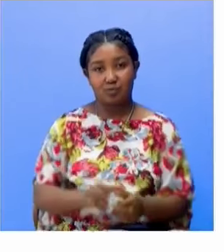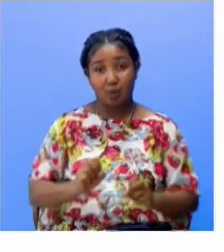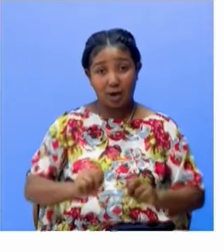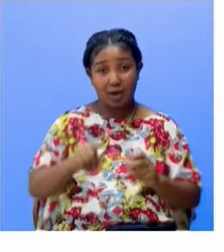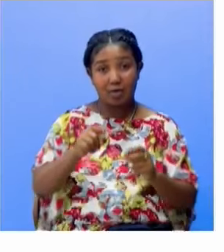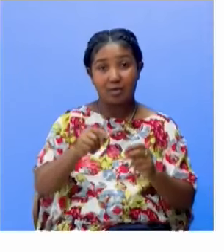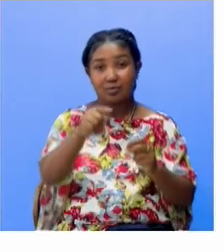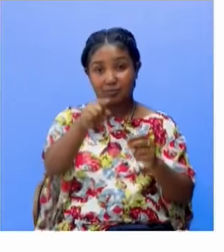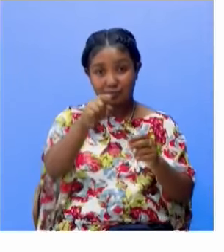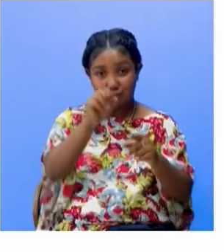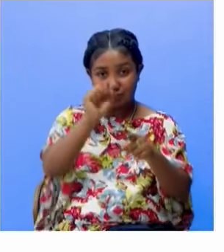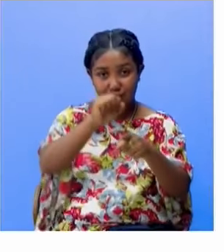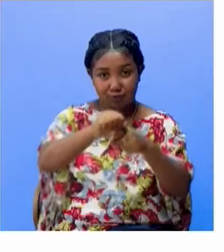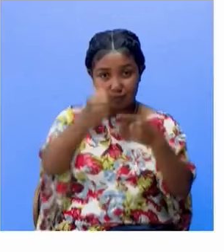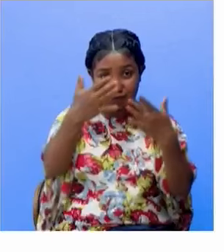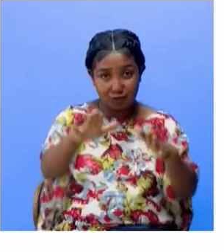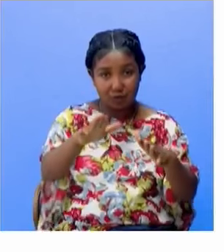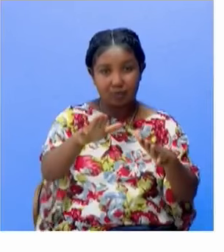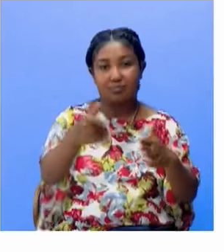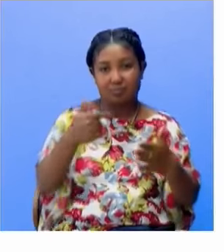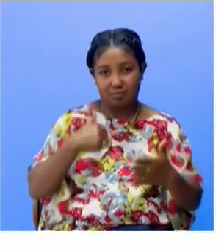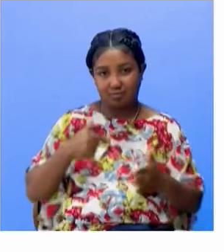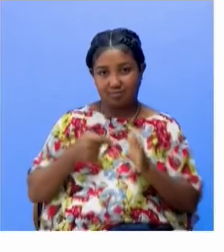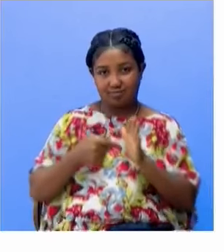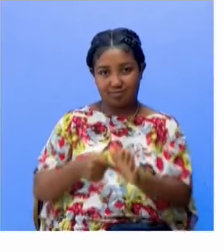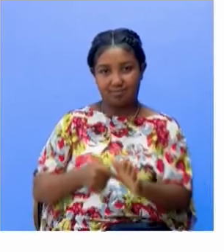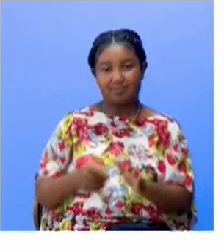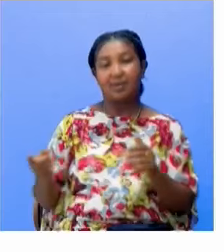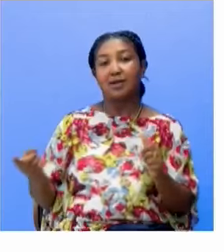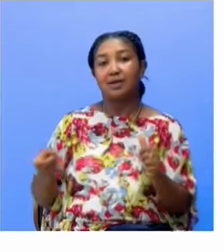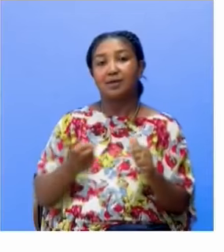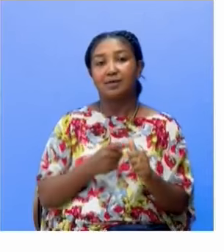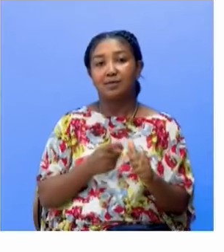Then after that, you will do yours. Okay? For example,